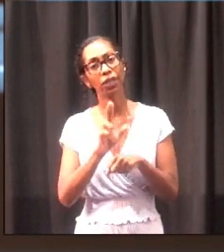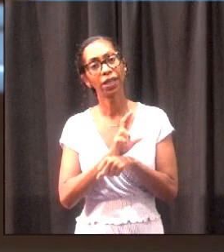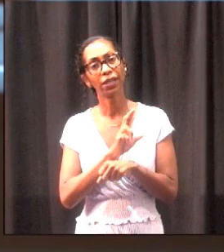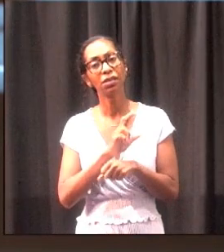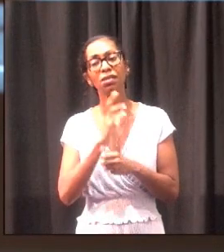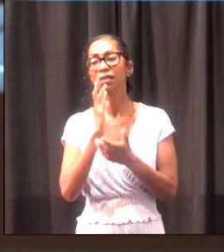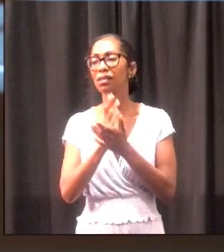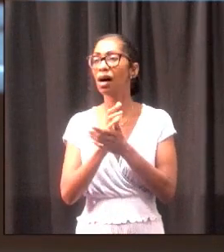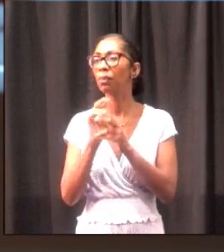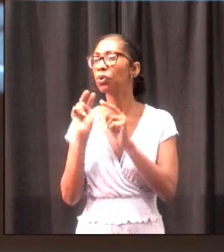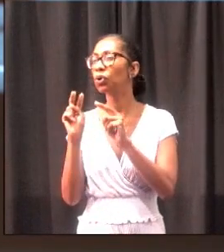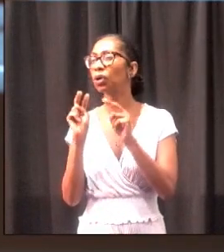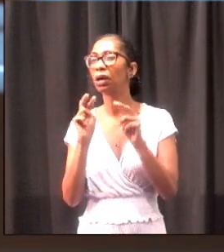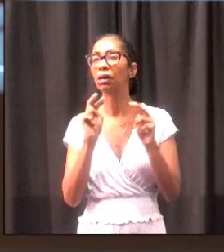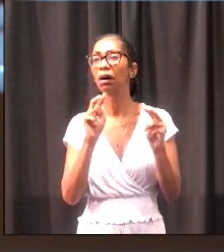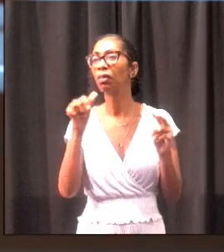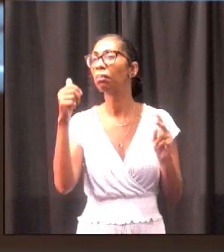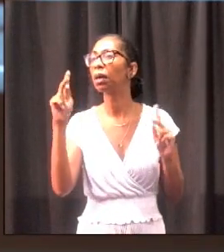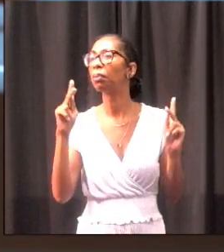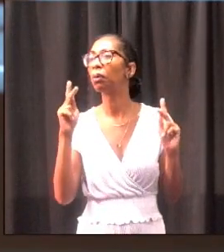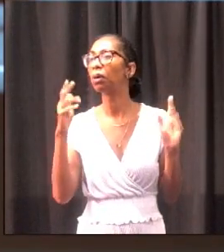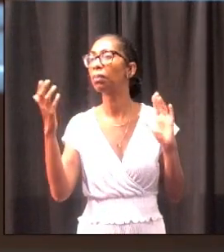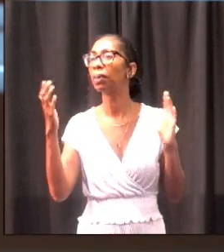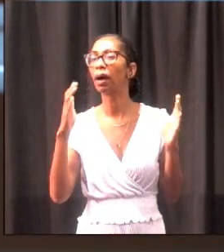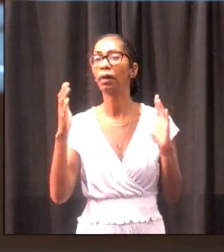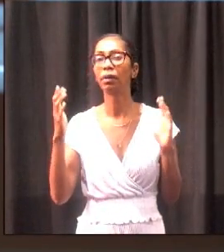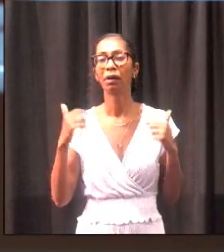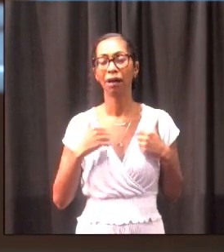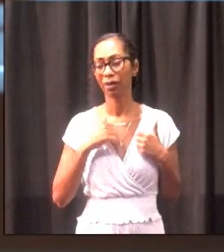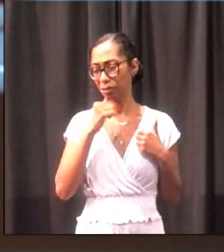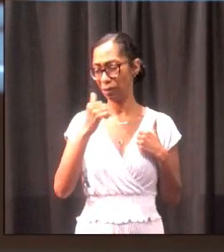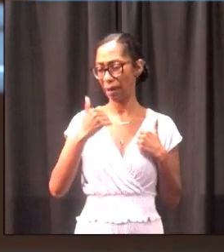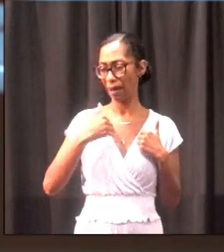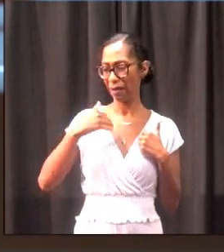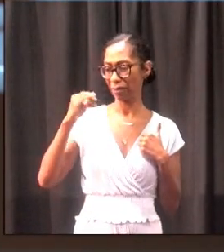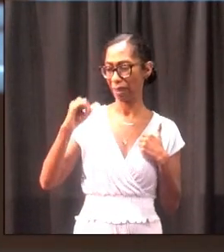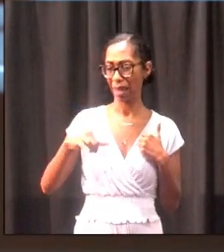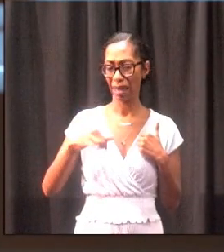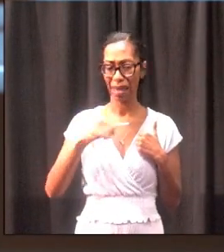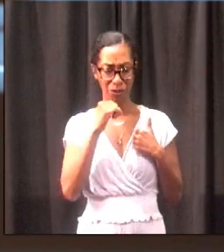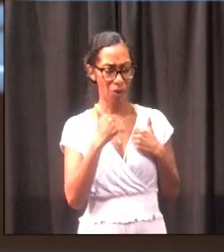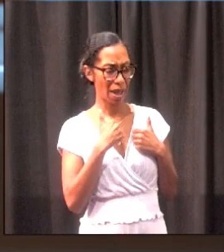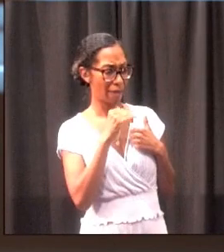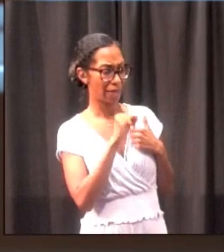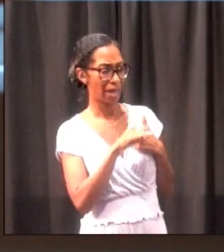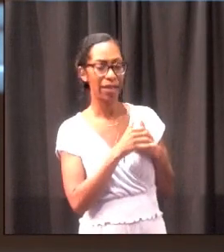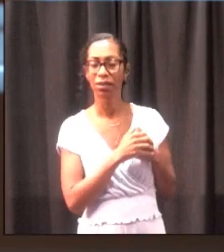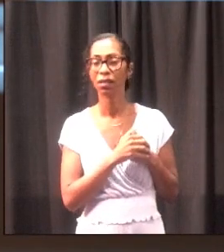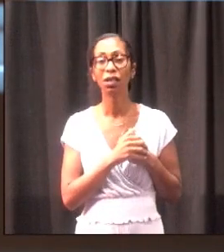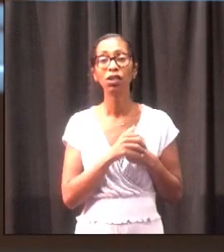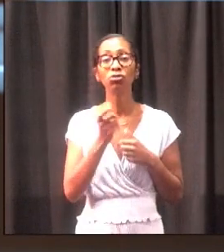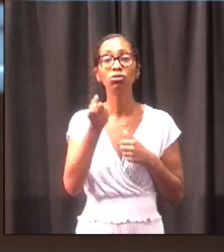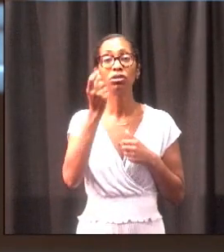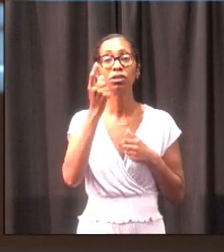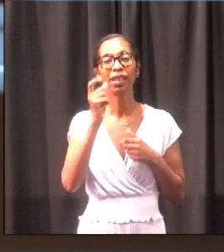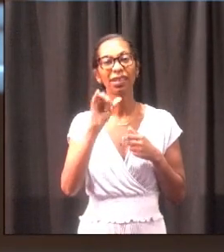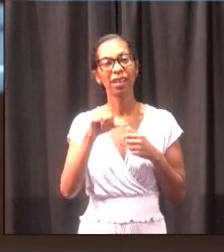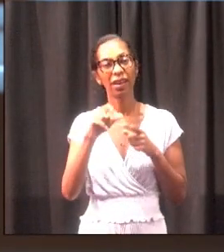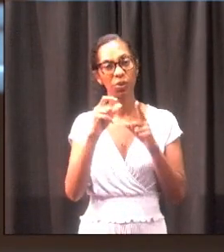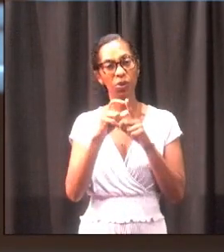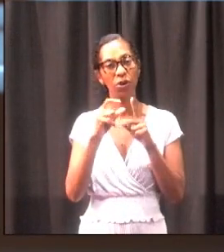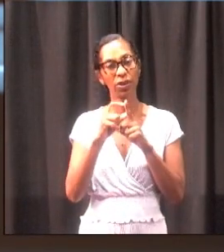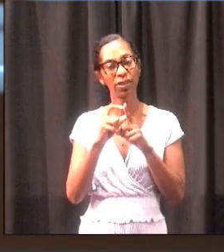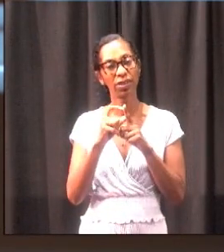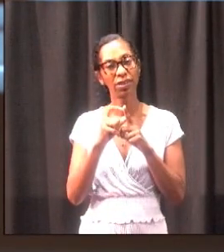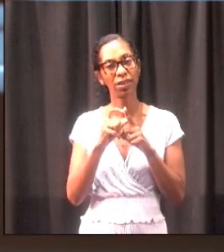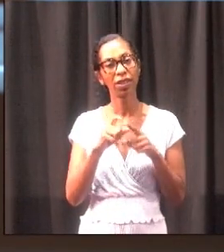stop looking at what you're not and stop looking at what you don't have, because you got, when you understand the word plutocrat, that you are a wealthy person